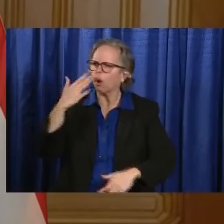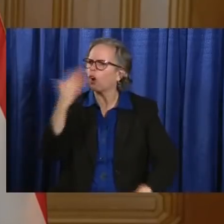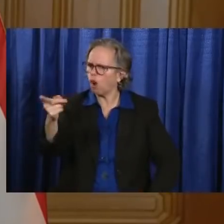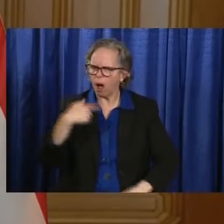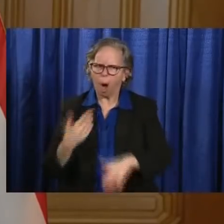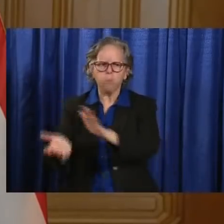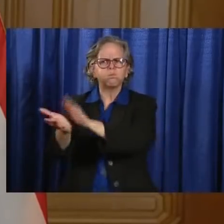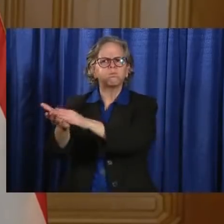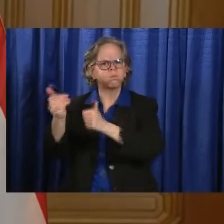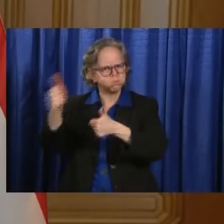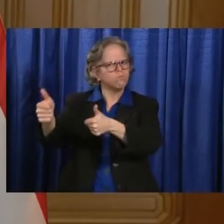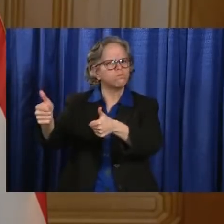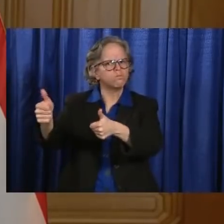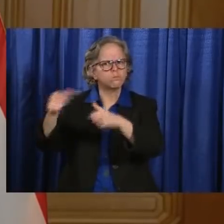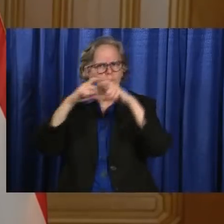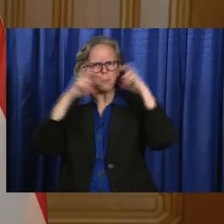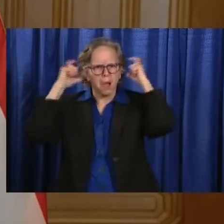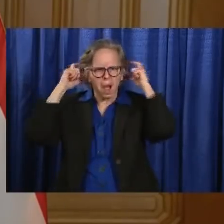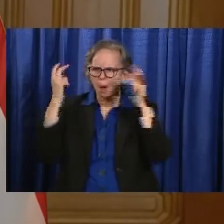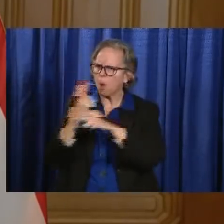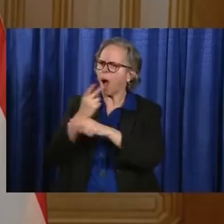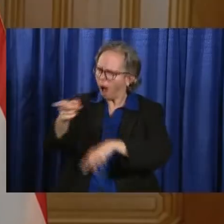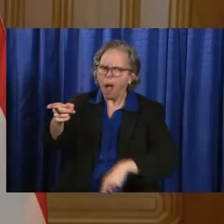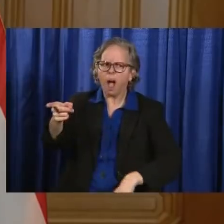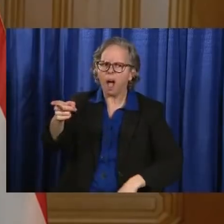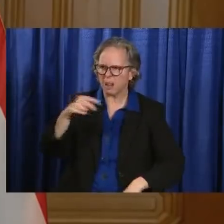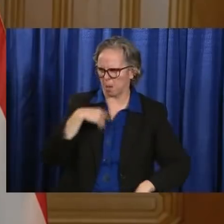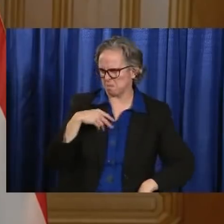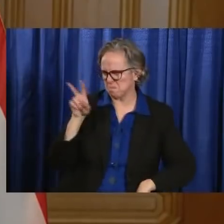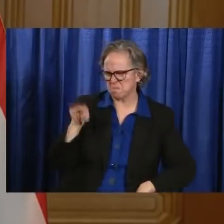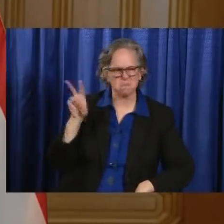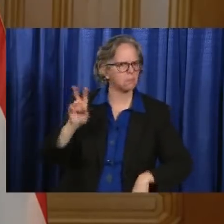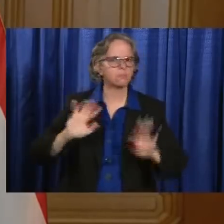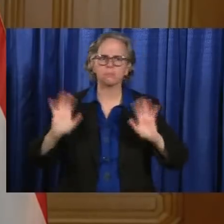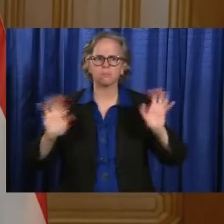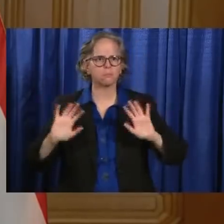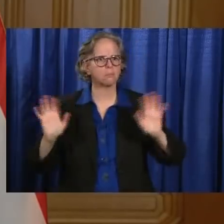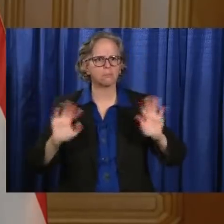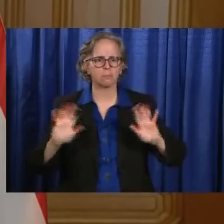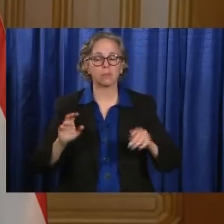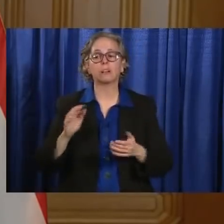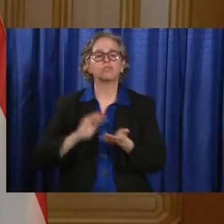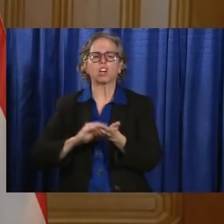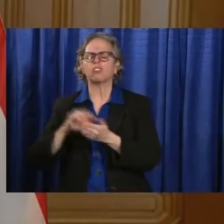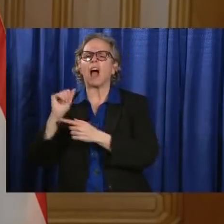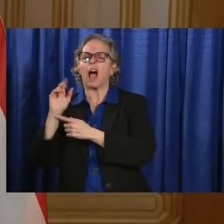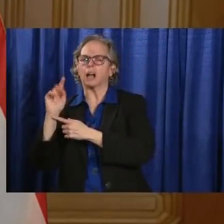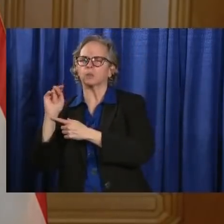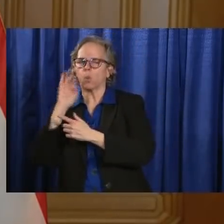so these are positive things. Dr. Acton will explain the limitations to them.